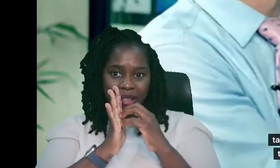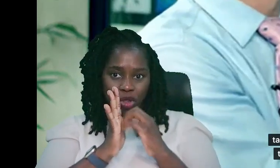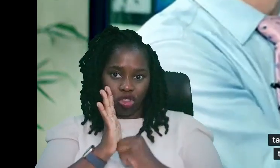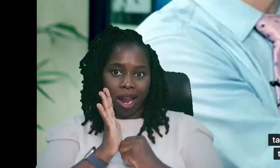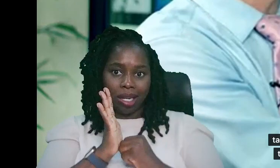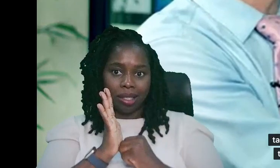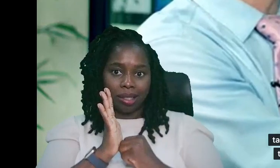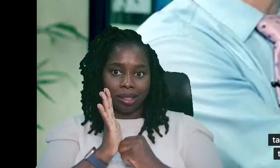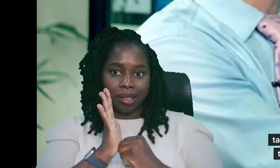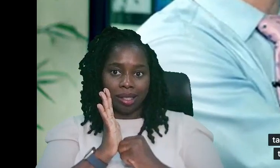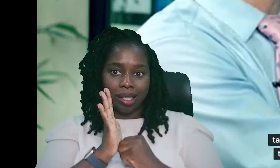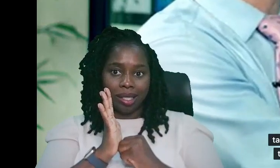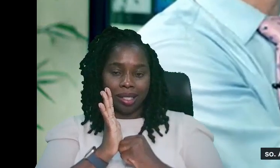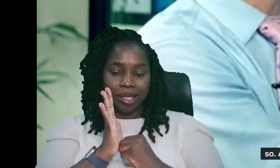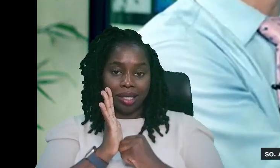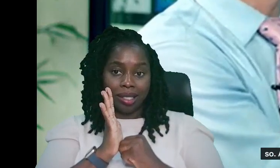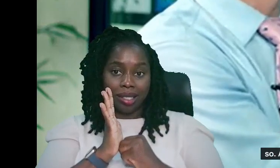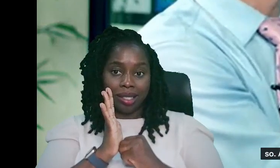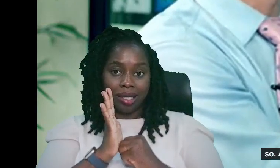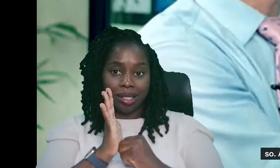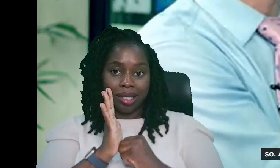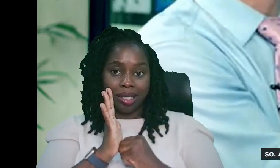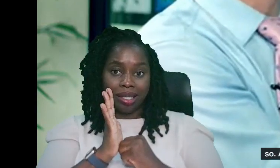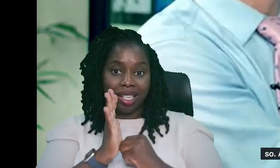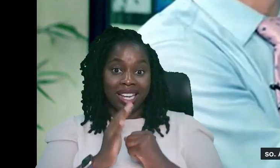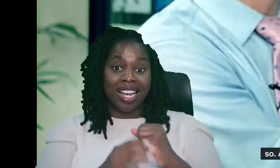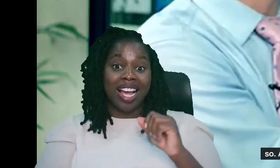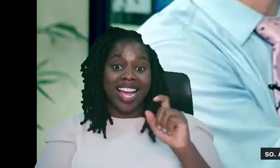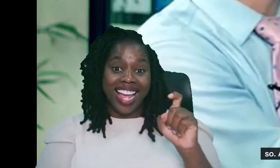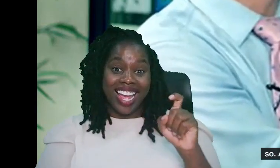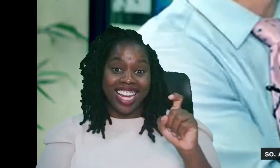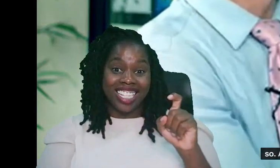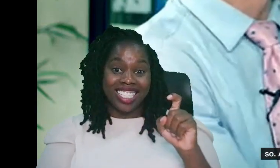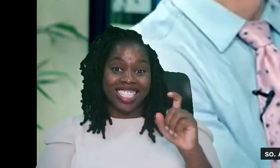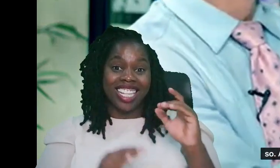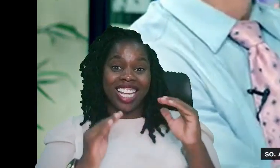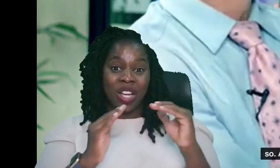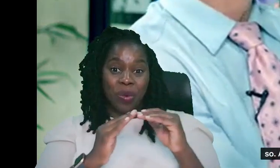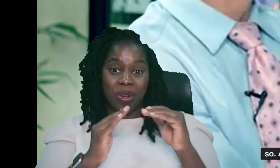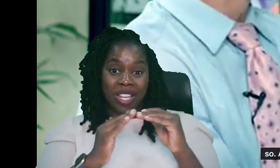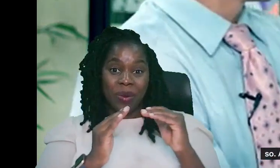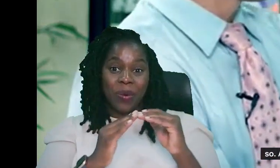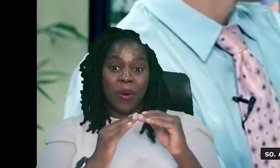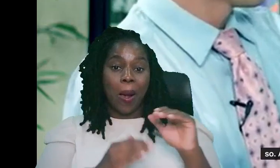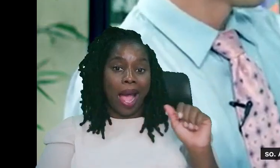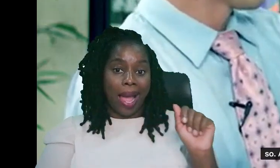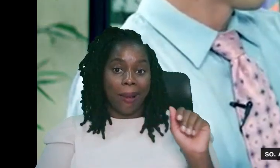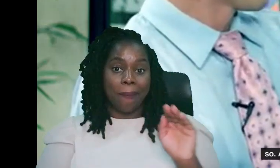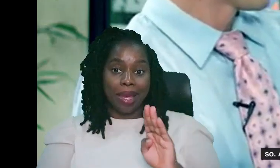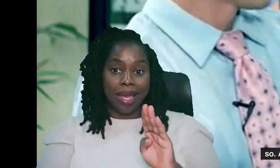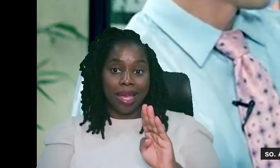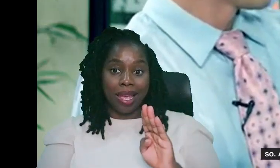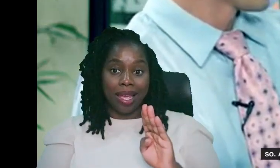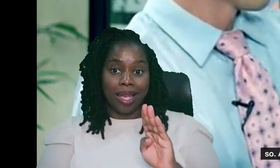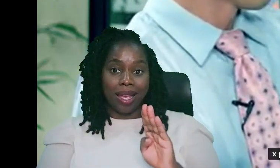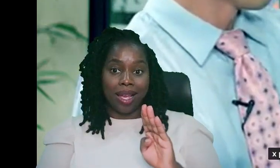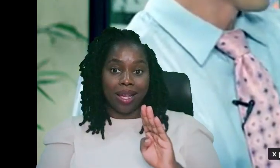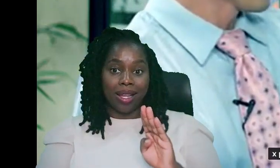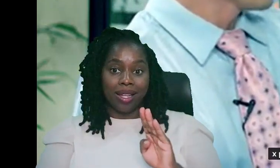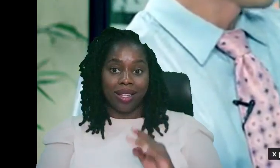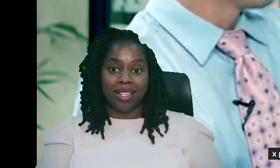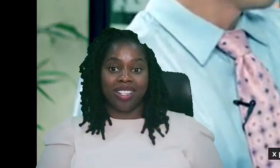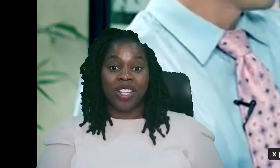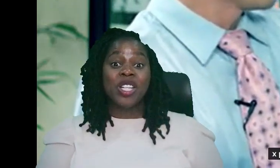overlap. So we have 2x plus 1 minus x will get us A to B. So another way to think about this is that